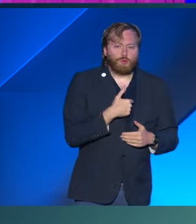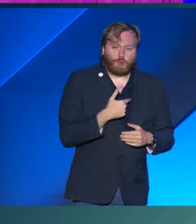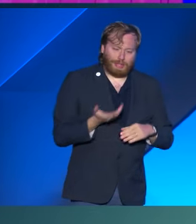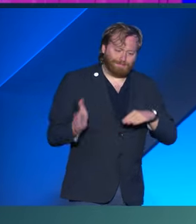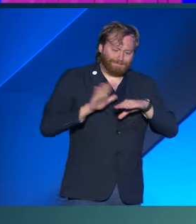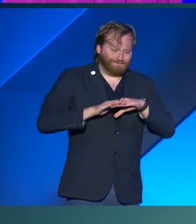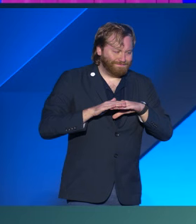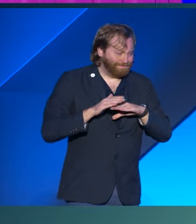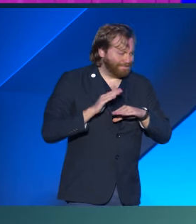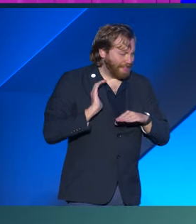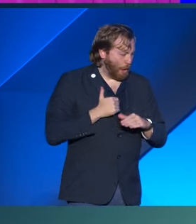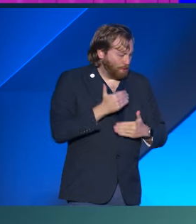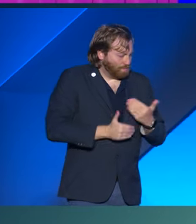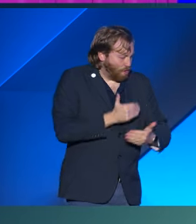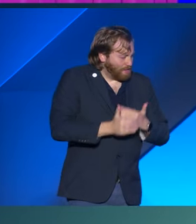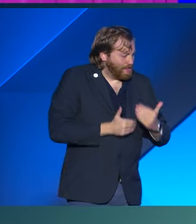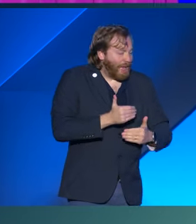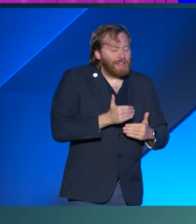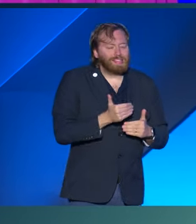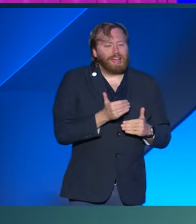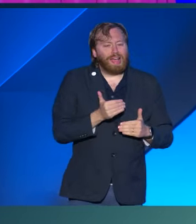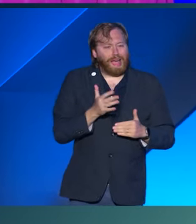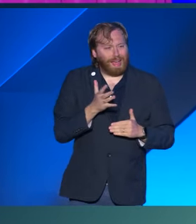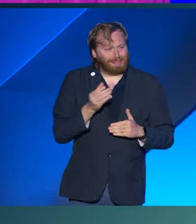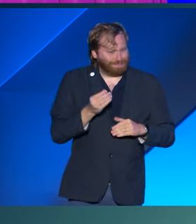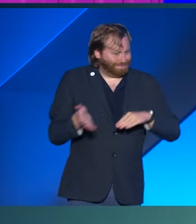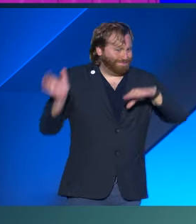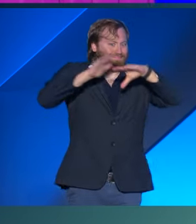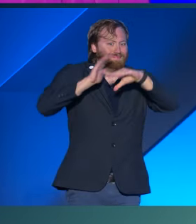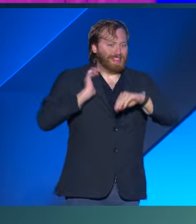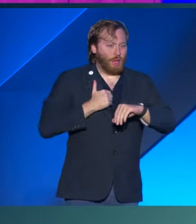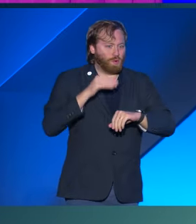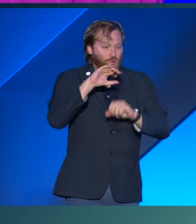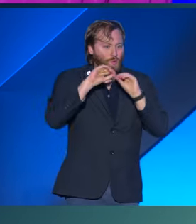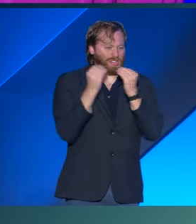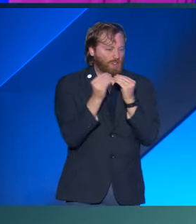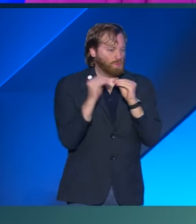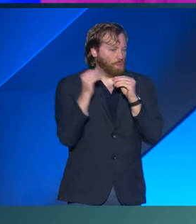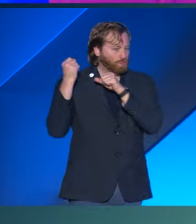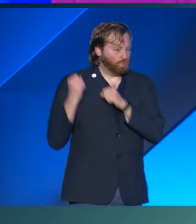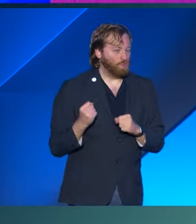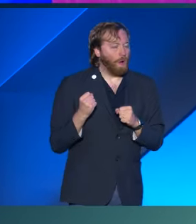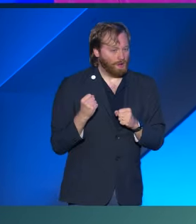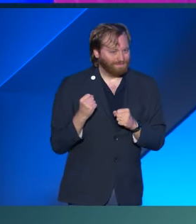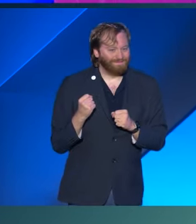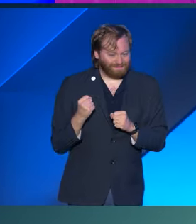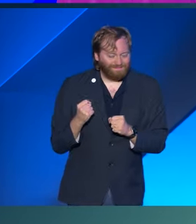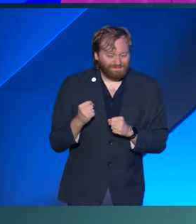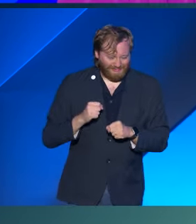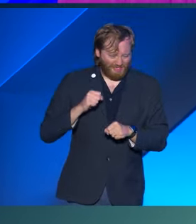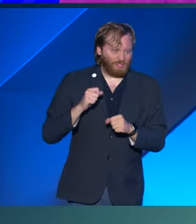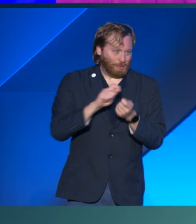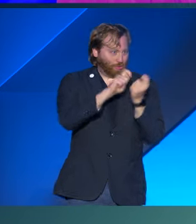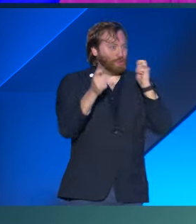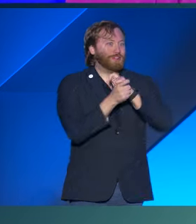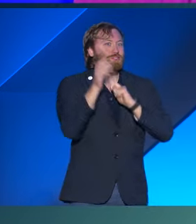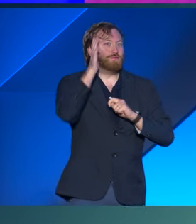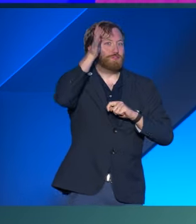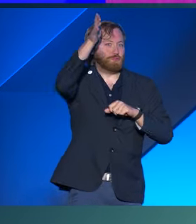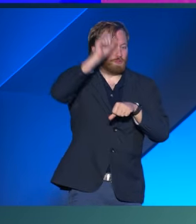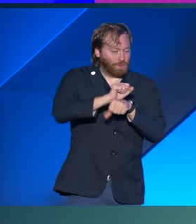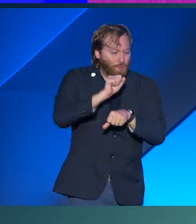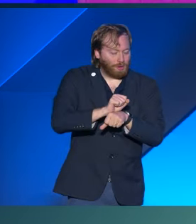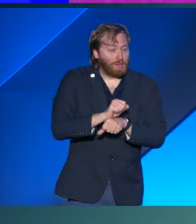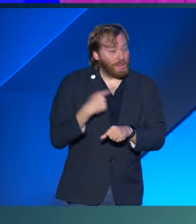and we're improving the future of work. Our commitment to diversity, equity, inclusion, and